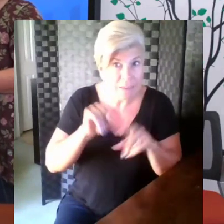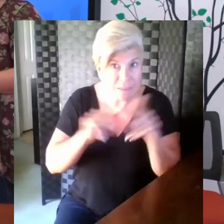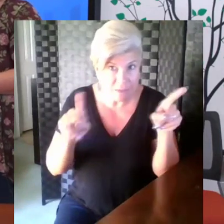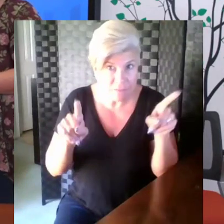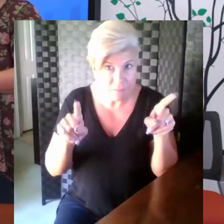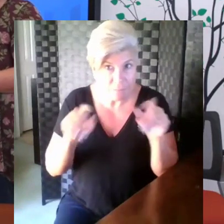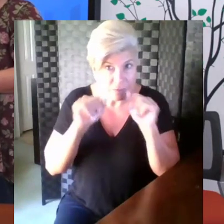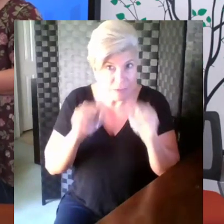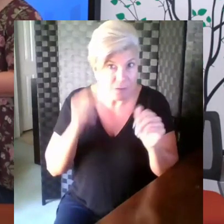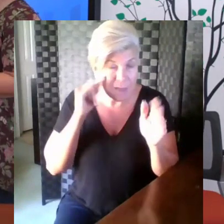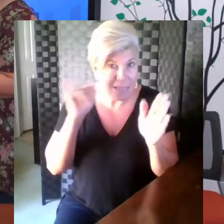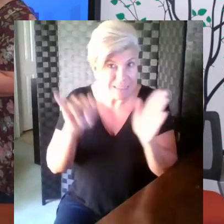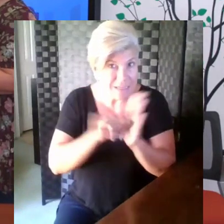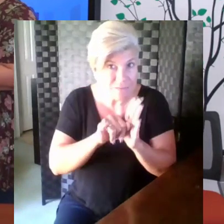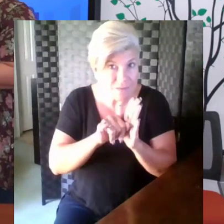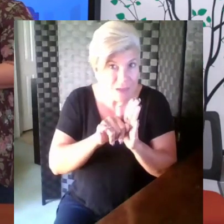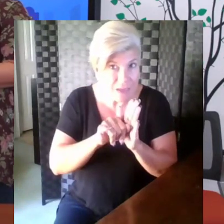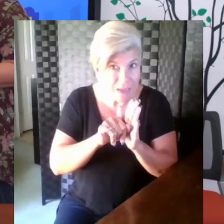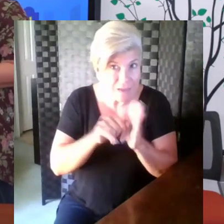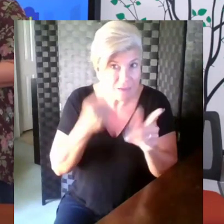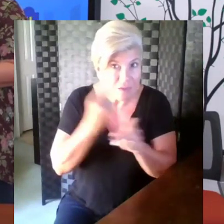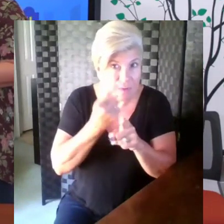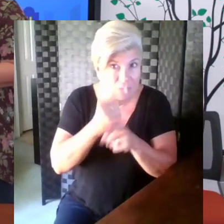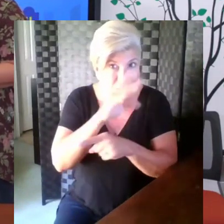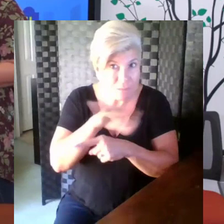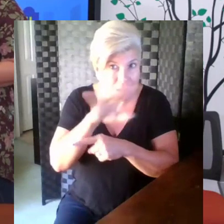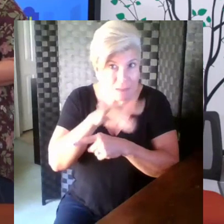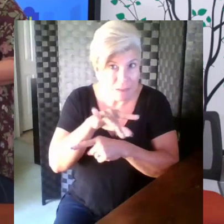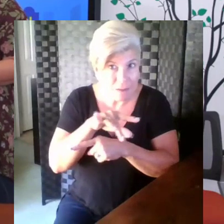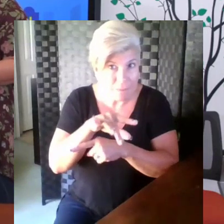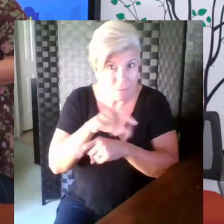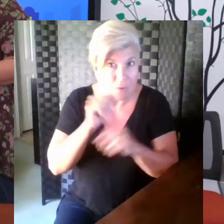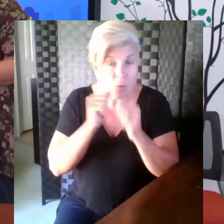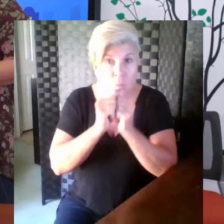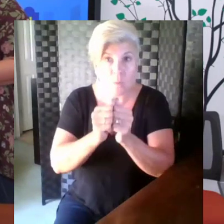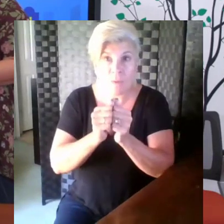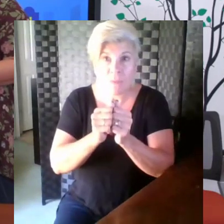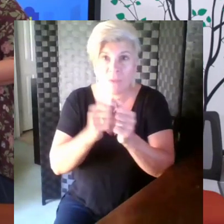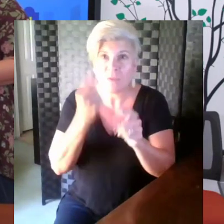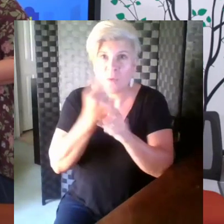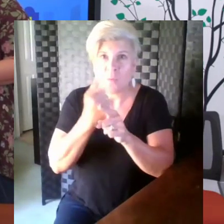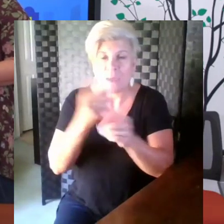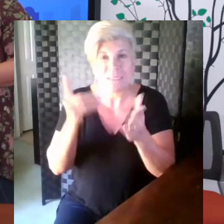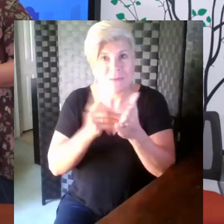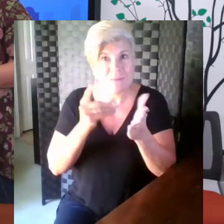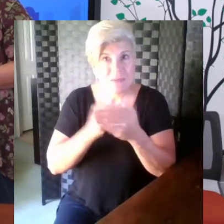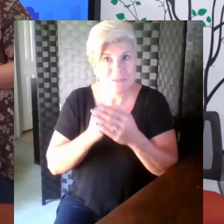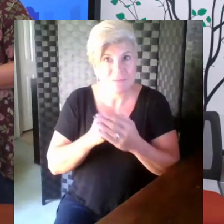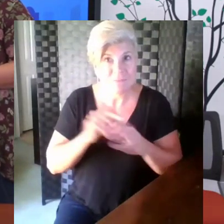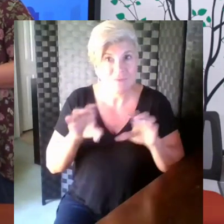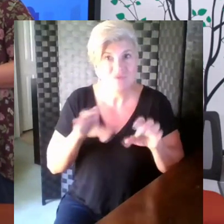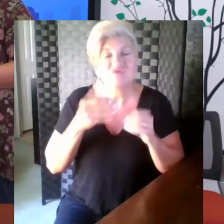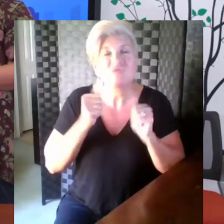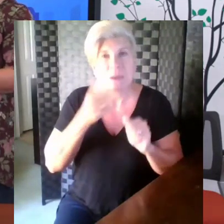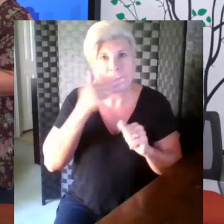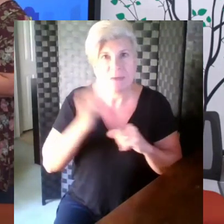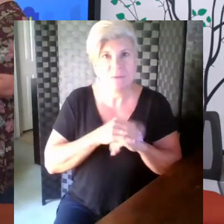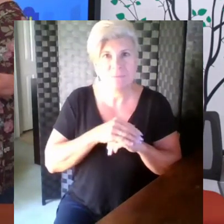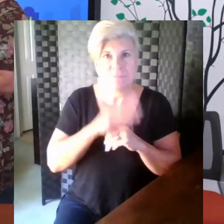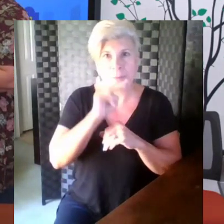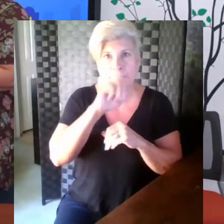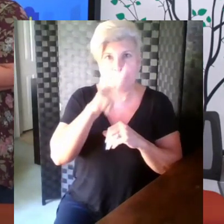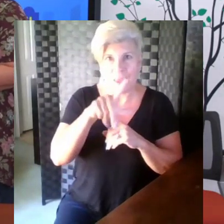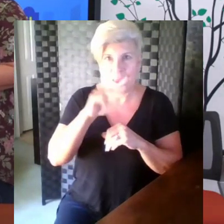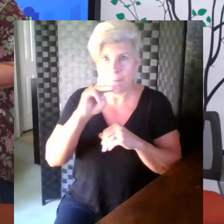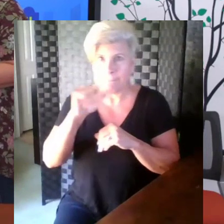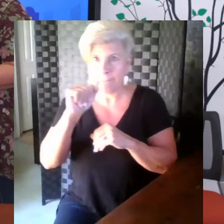differently, can you identify the correct spelling with the correct definition? Do your best. Ready? Let's